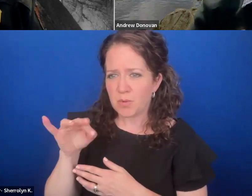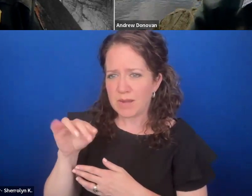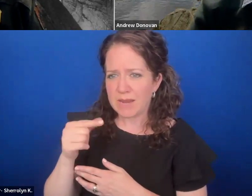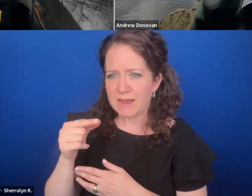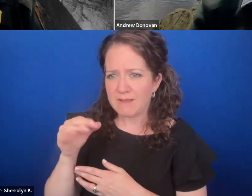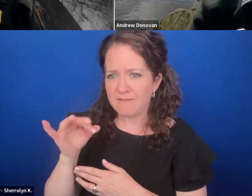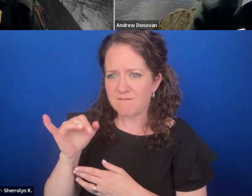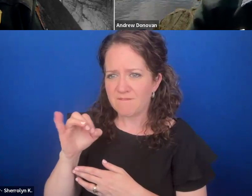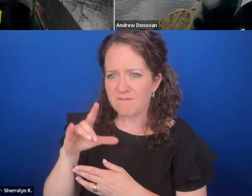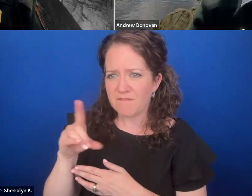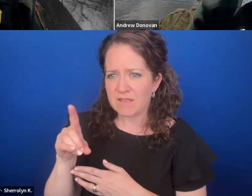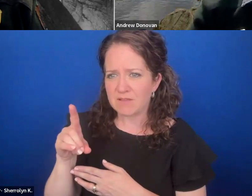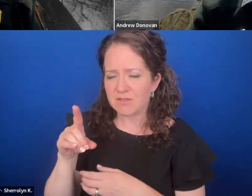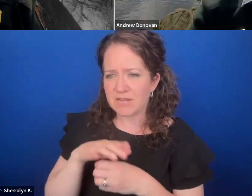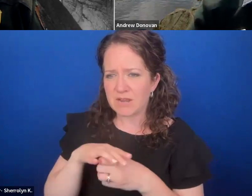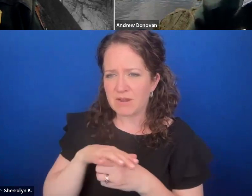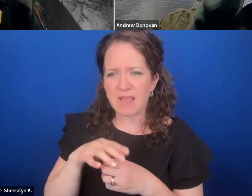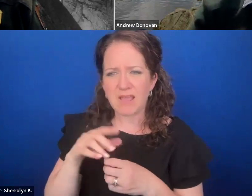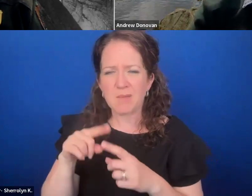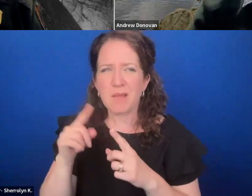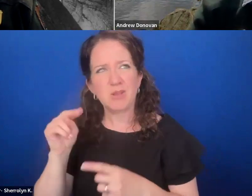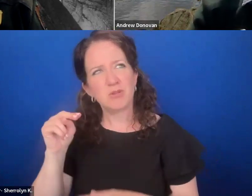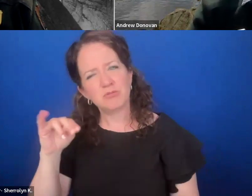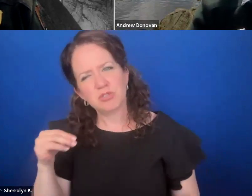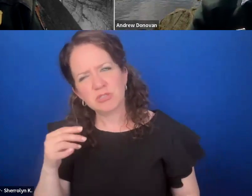New Jersey, I don't know